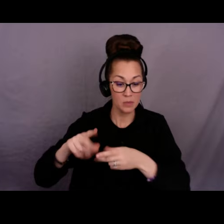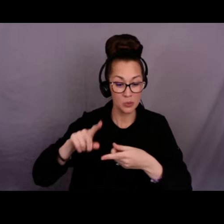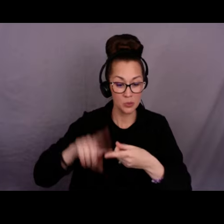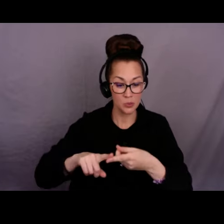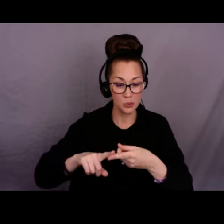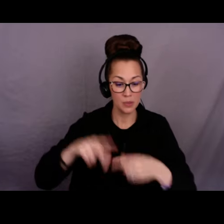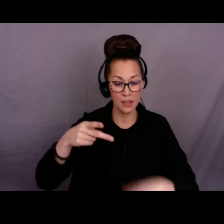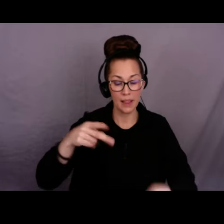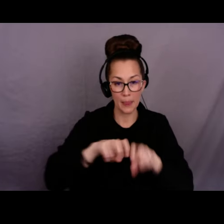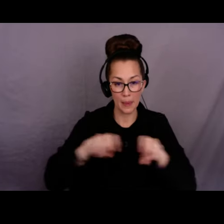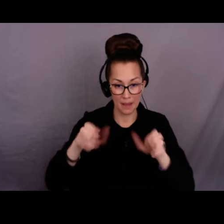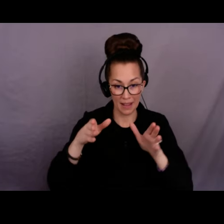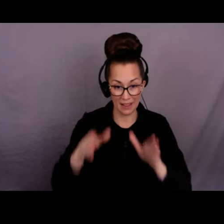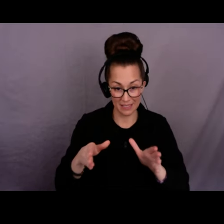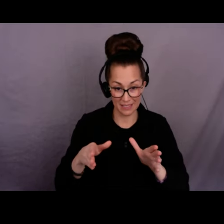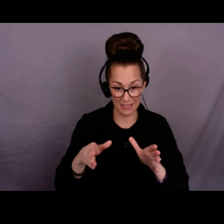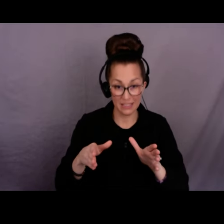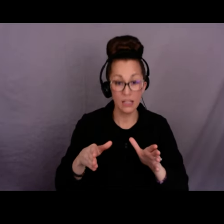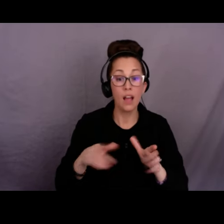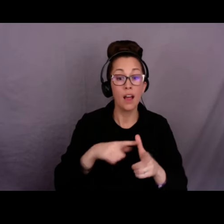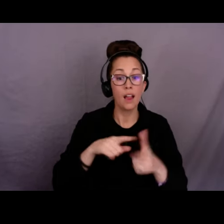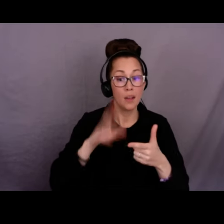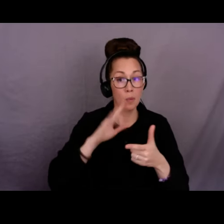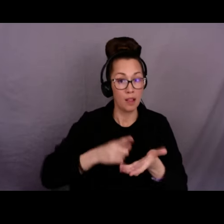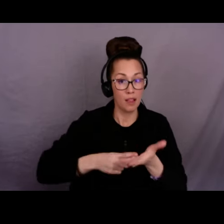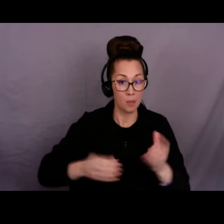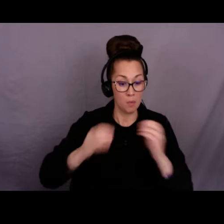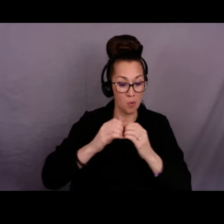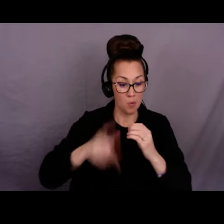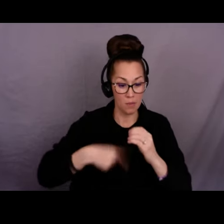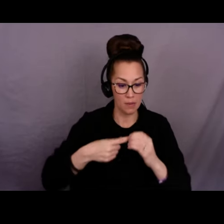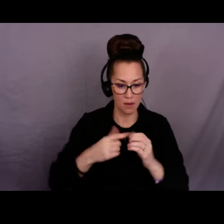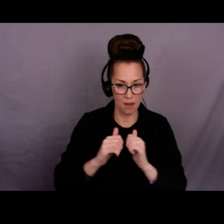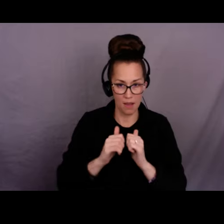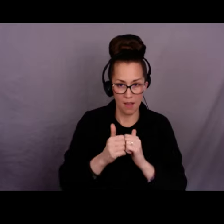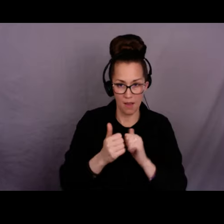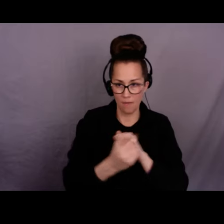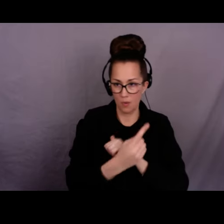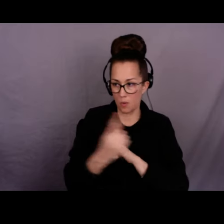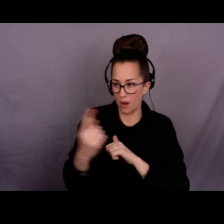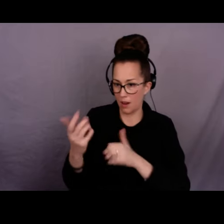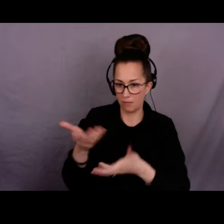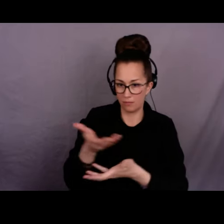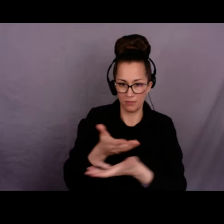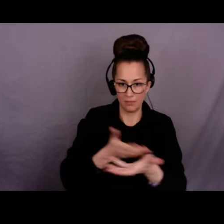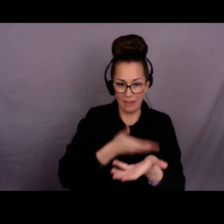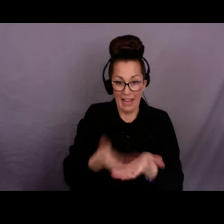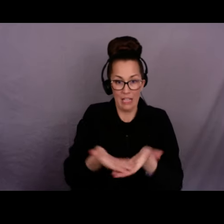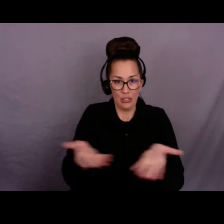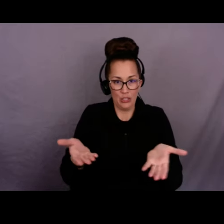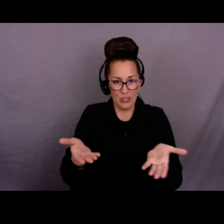to the panelists, and then we'll talk a little more about how everybody got to where they are with Willowbrook